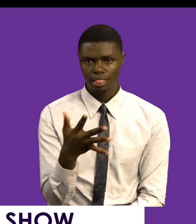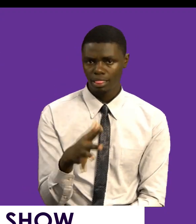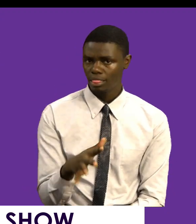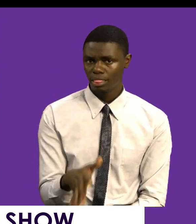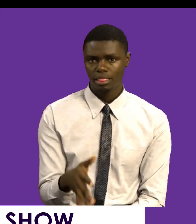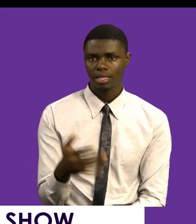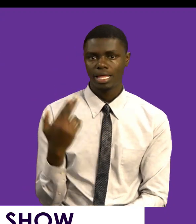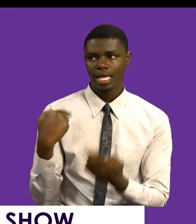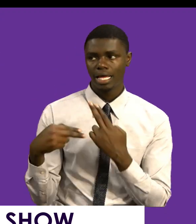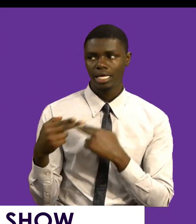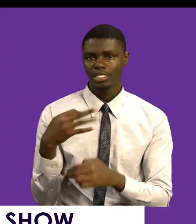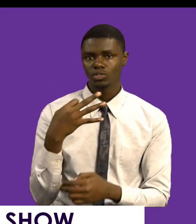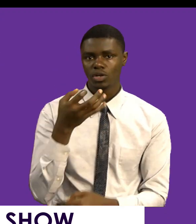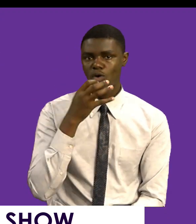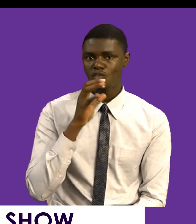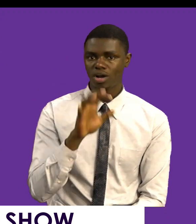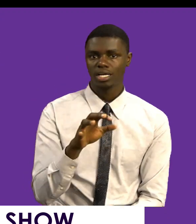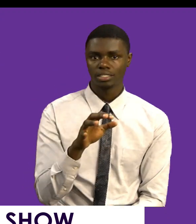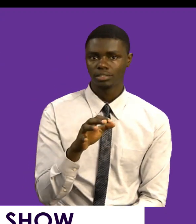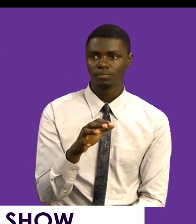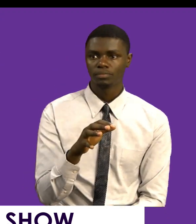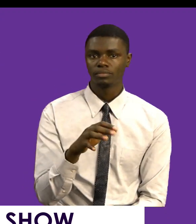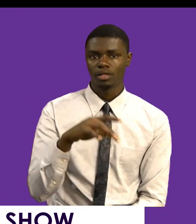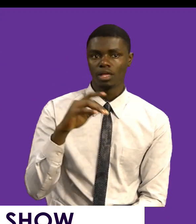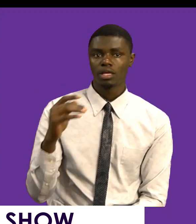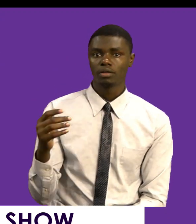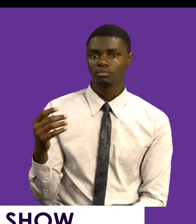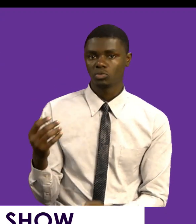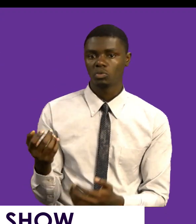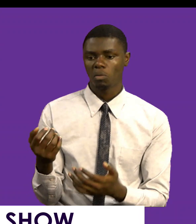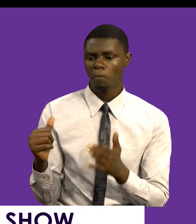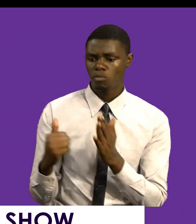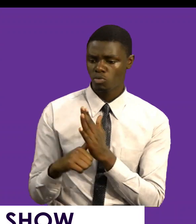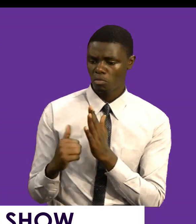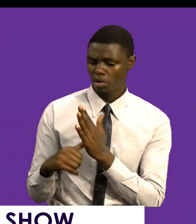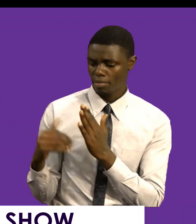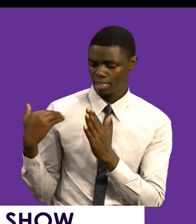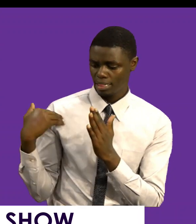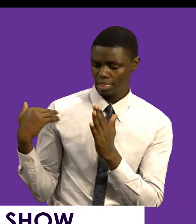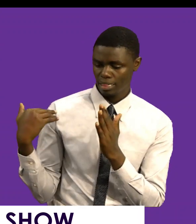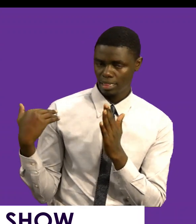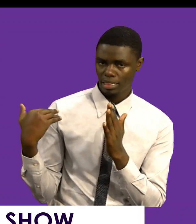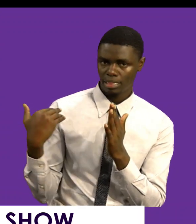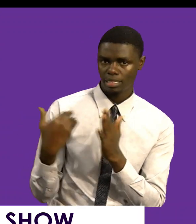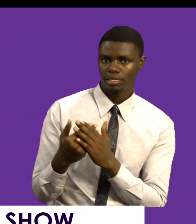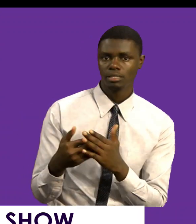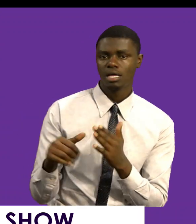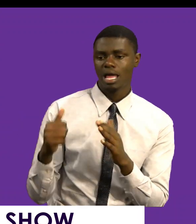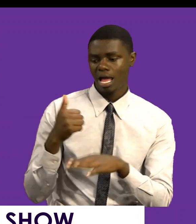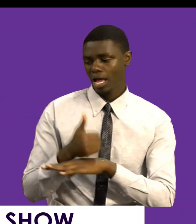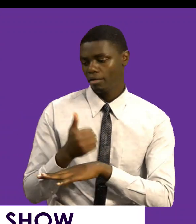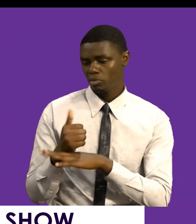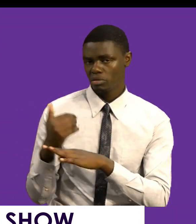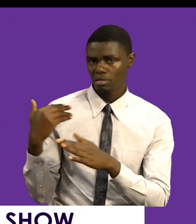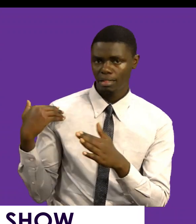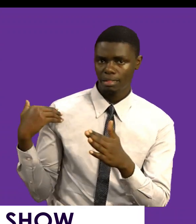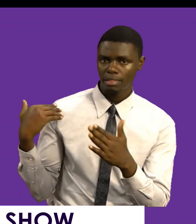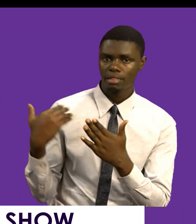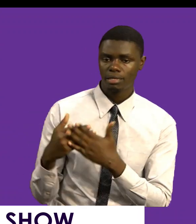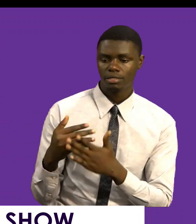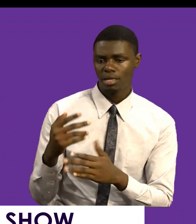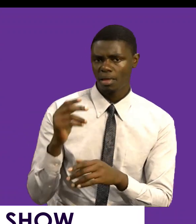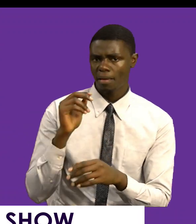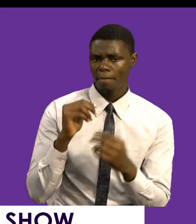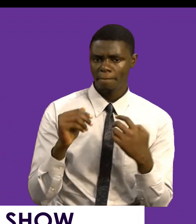unquote, a history of a curse, you've come from so much trouble, you've come from so much abuse. If I look